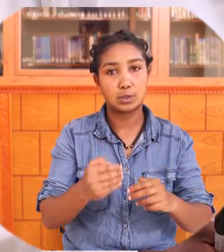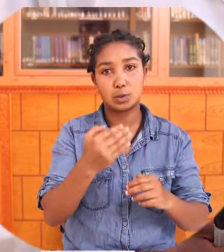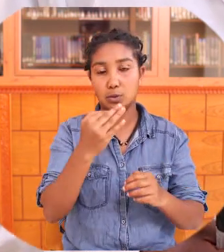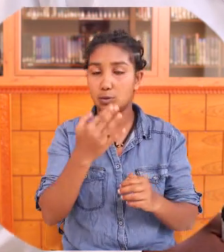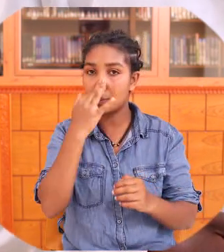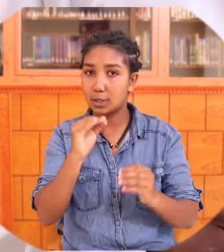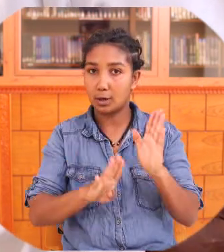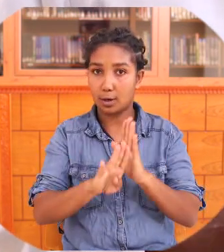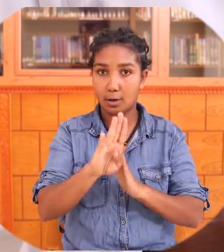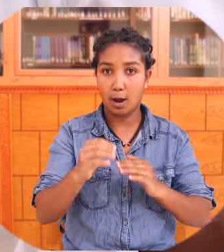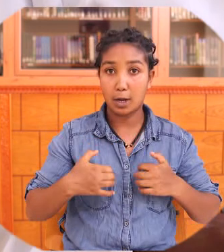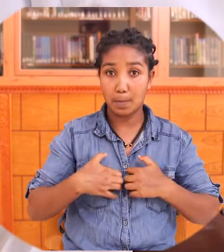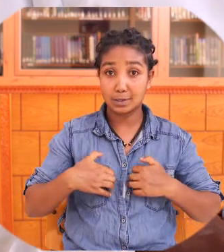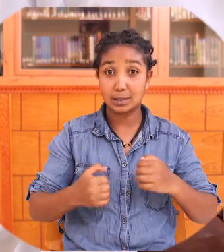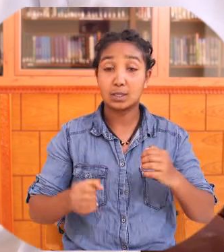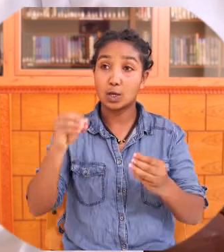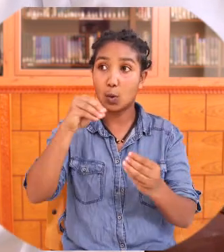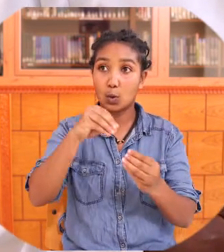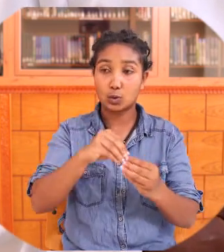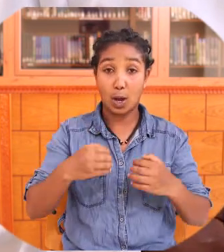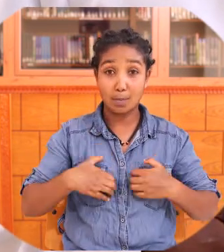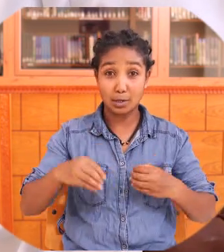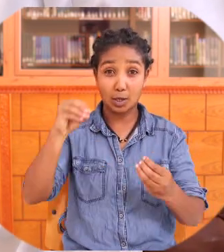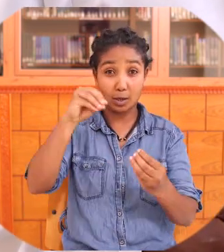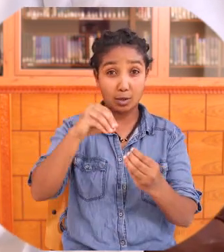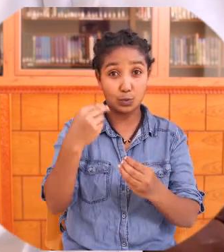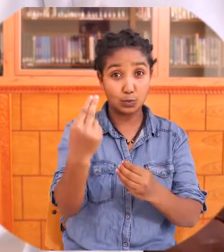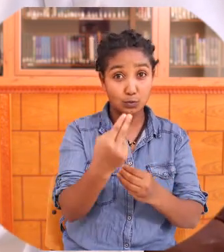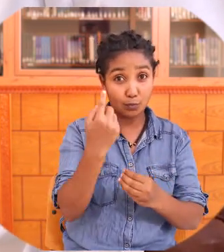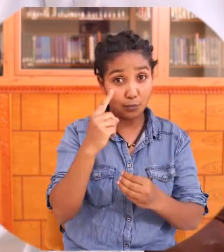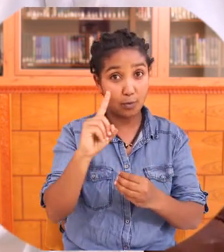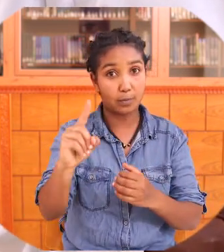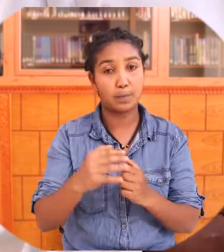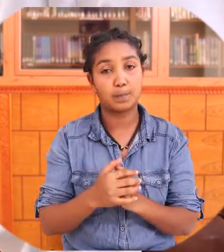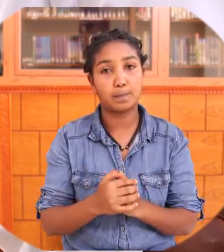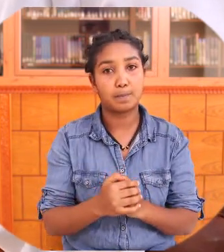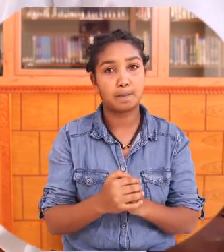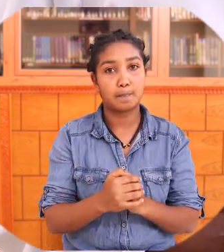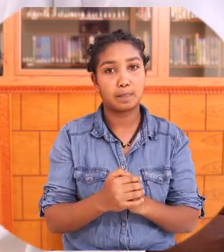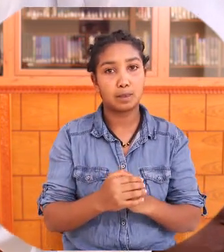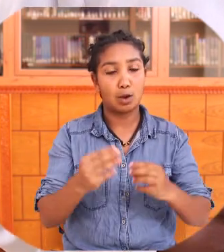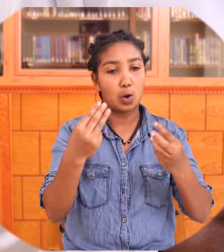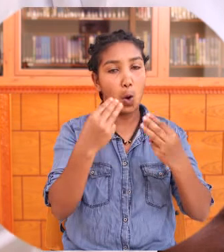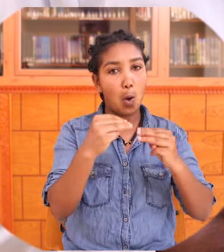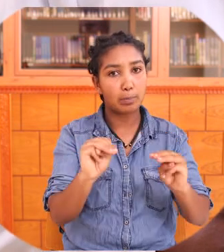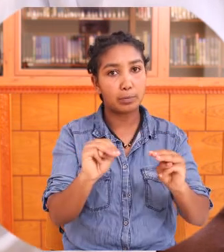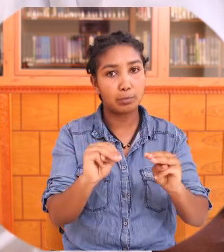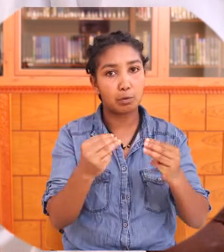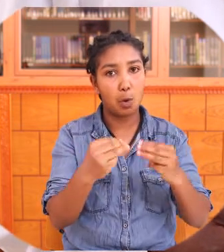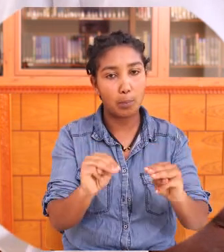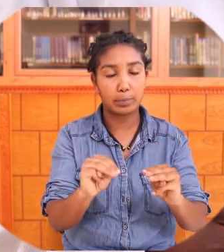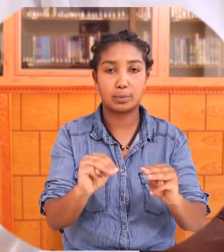reared animals. And also animals are also used for crop plowing,